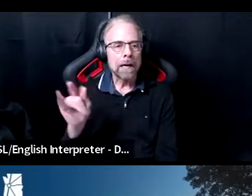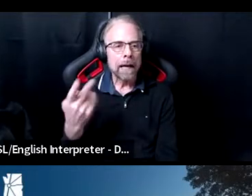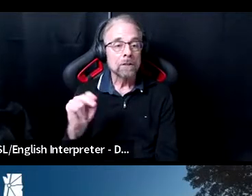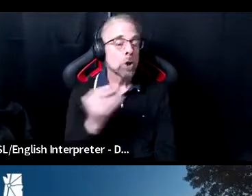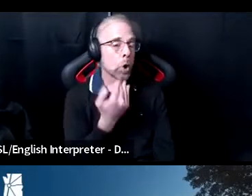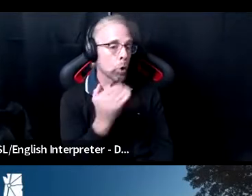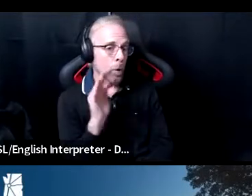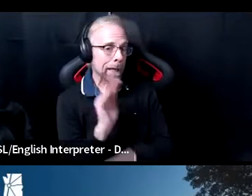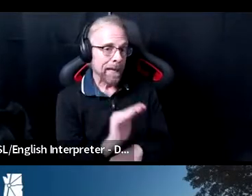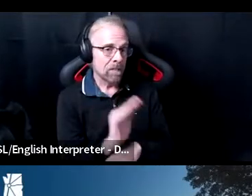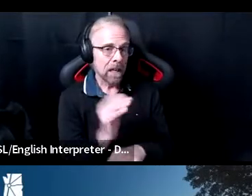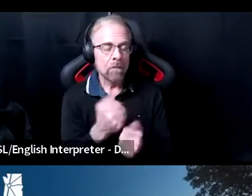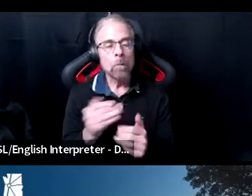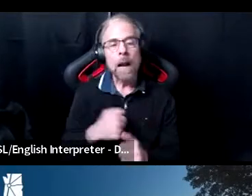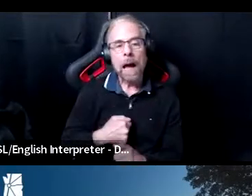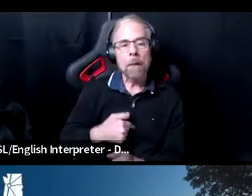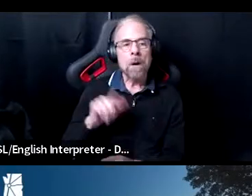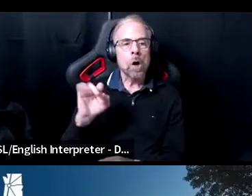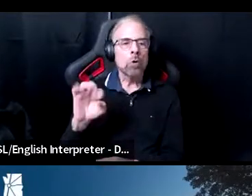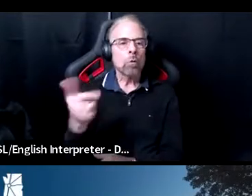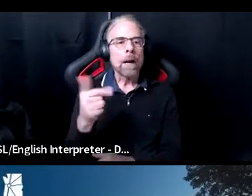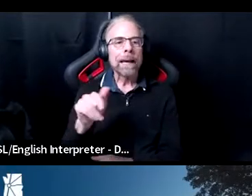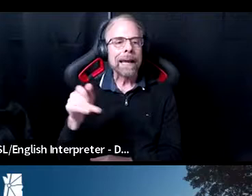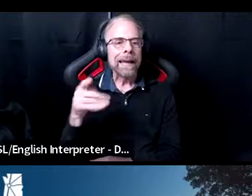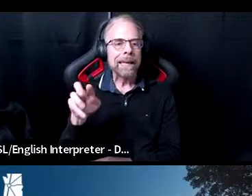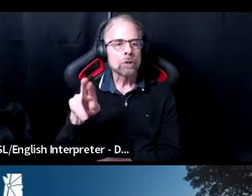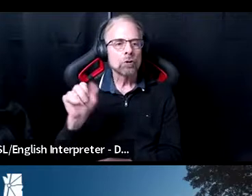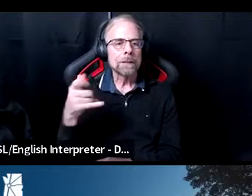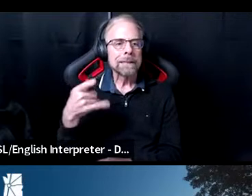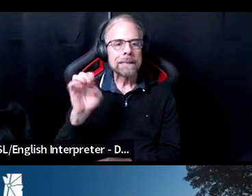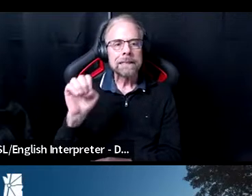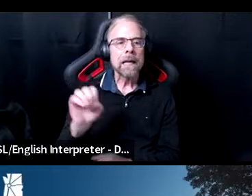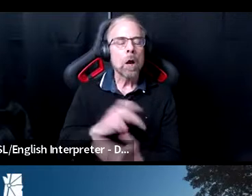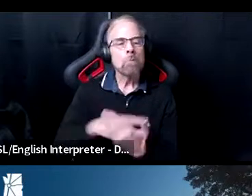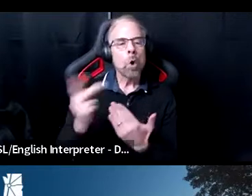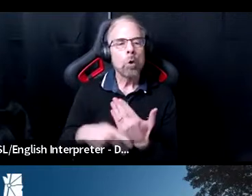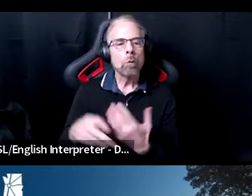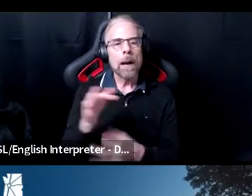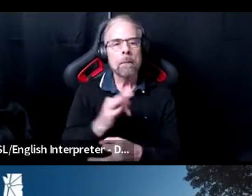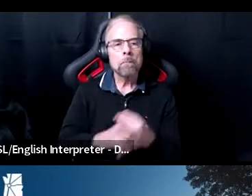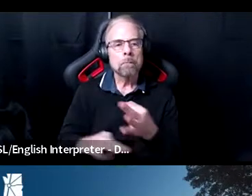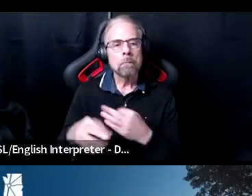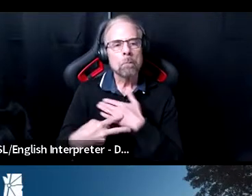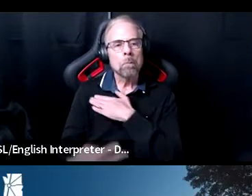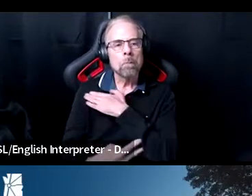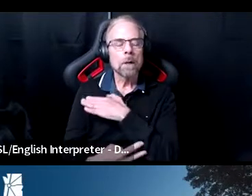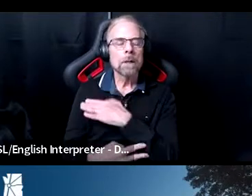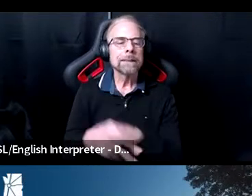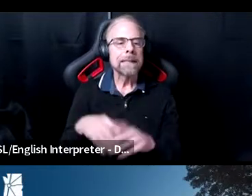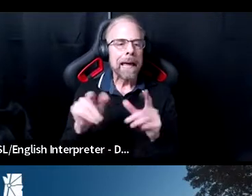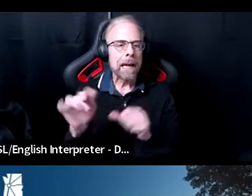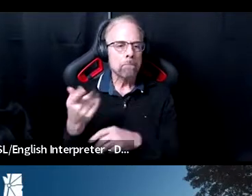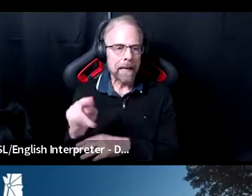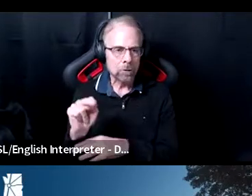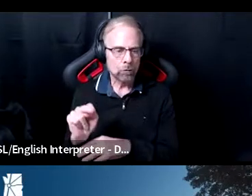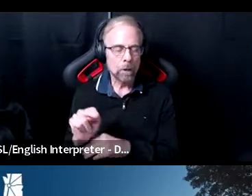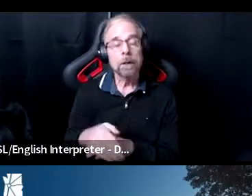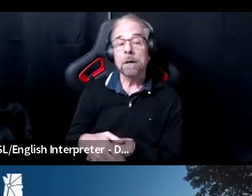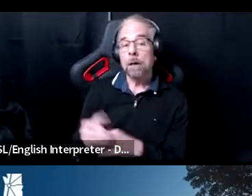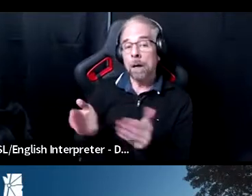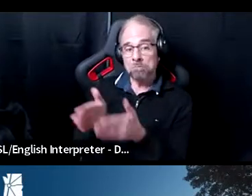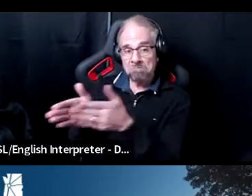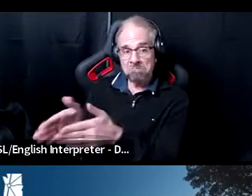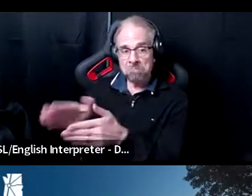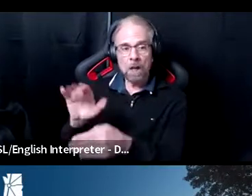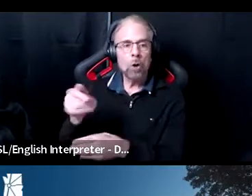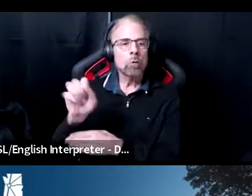I'm Greg Johnson, Interstate Bridge Replacement Program Administrator. Okay, Chris. Good evening,